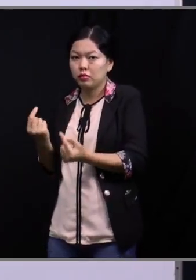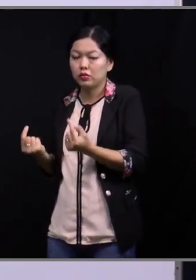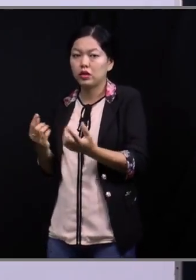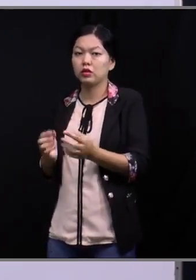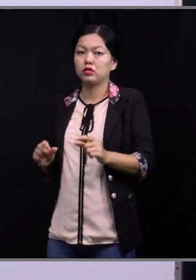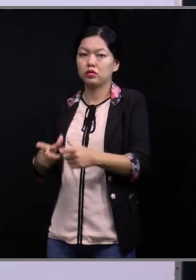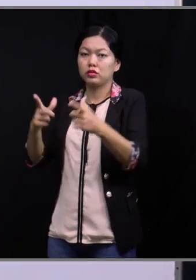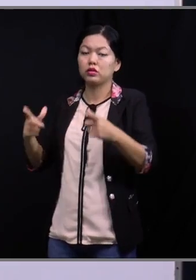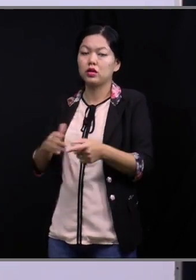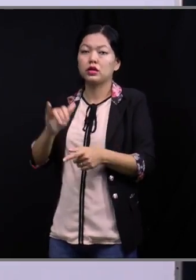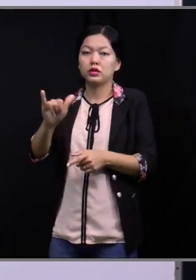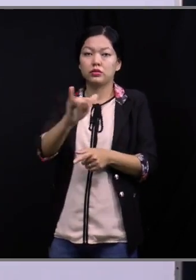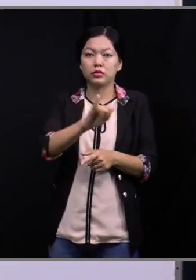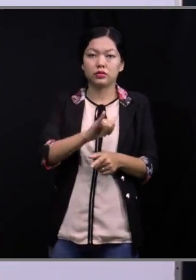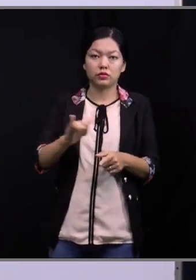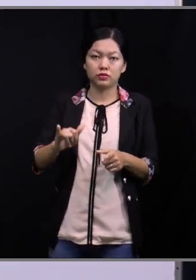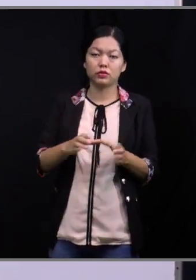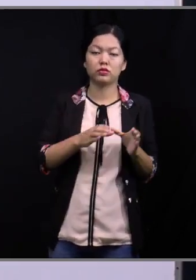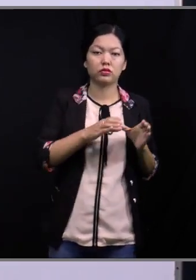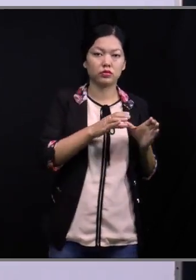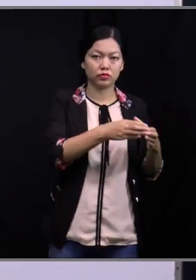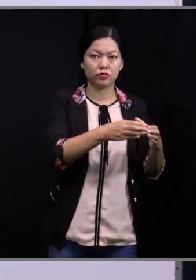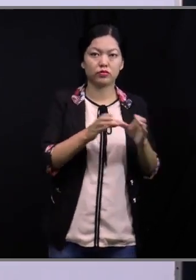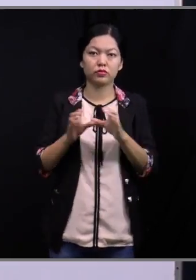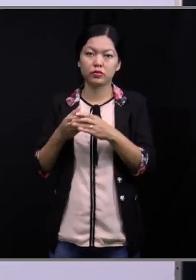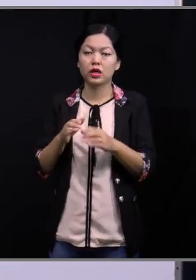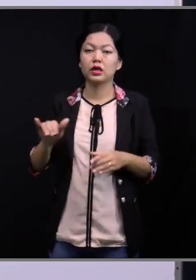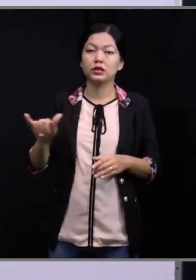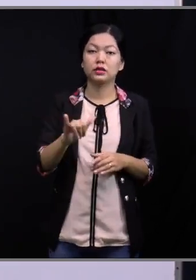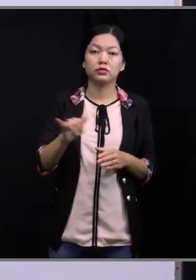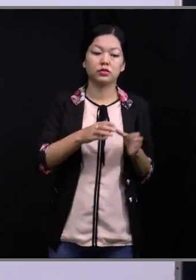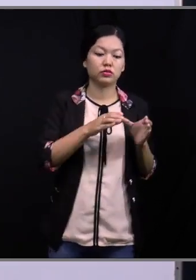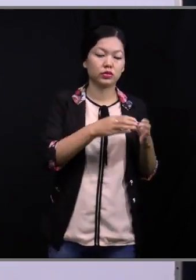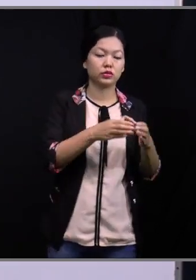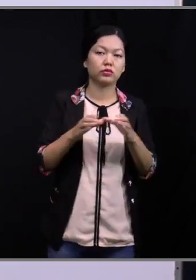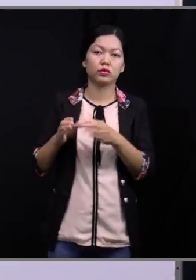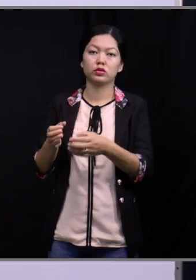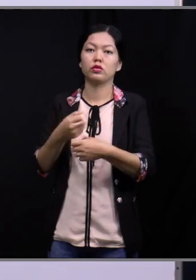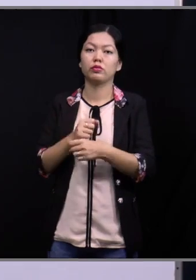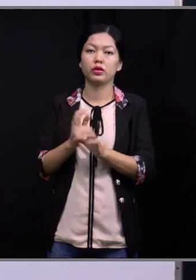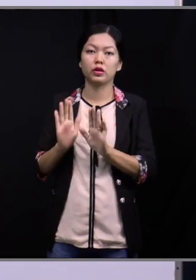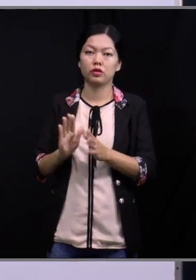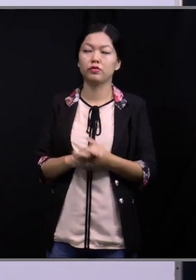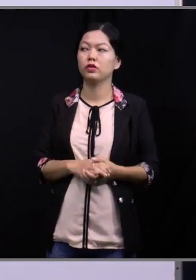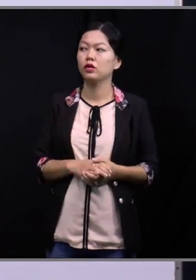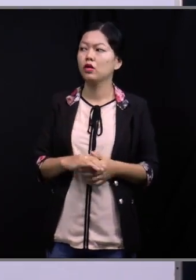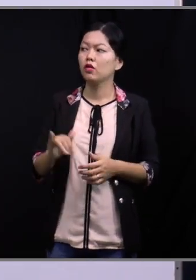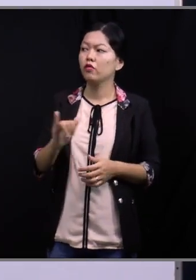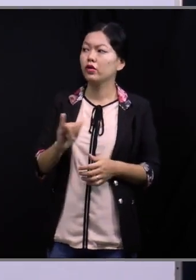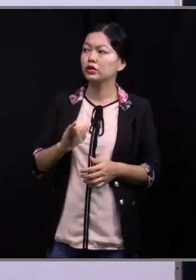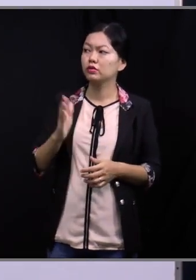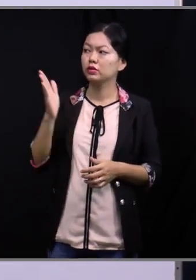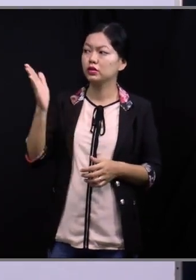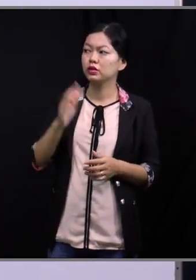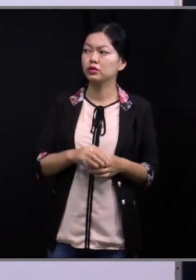Example of Sapindales is mango. So since they have similar characters, they are placed under the